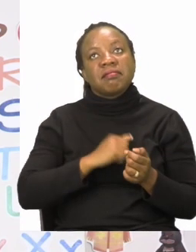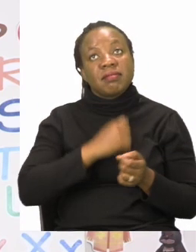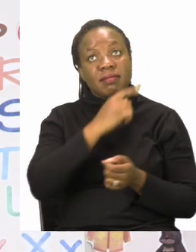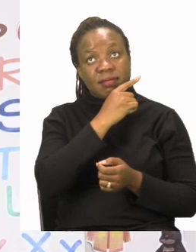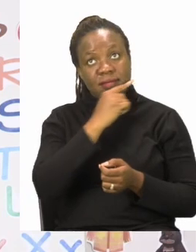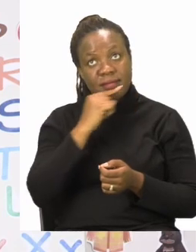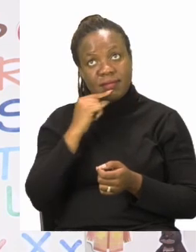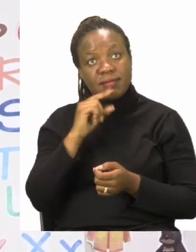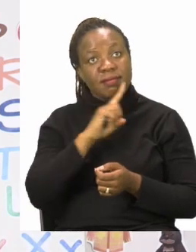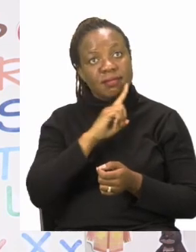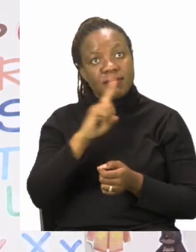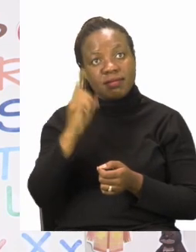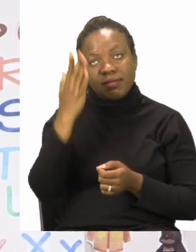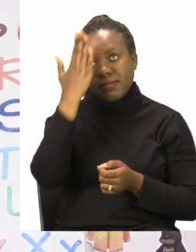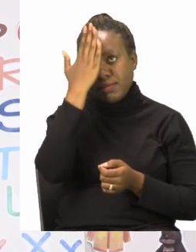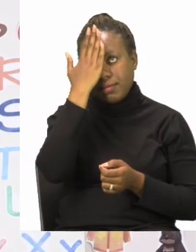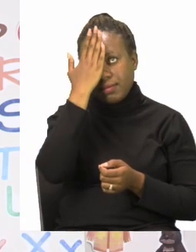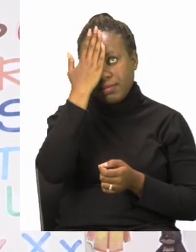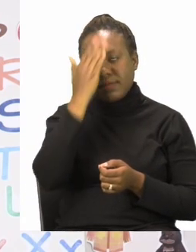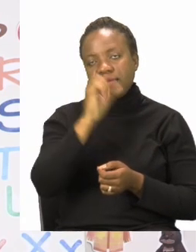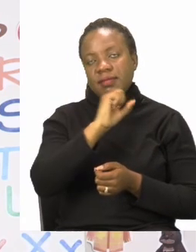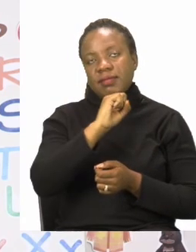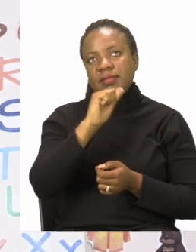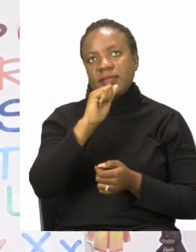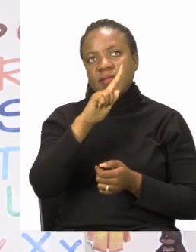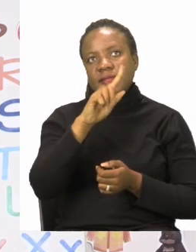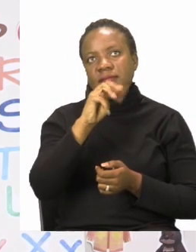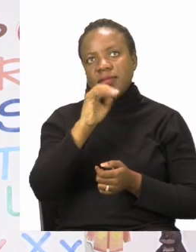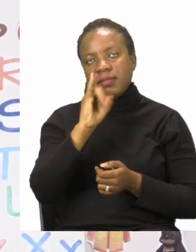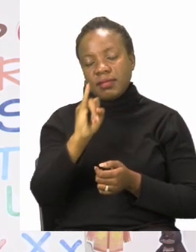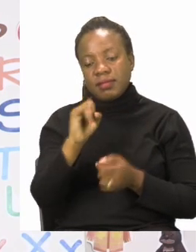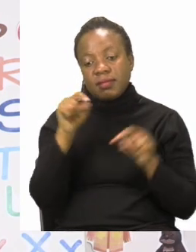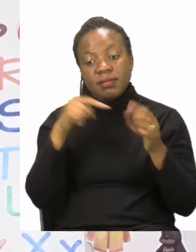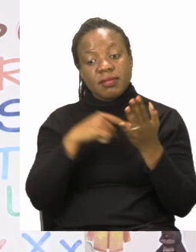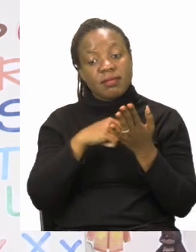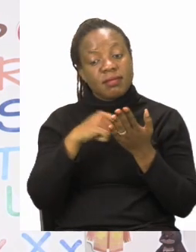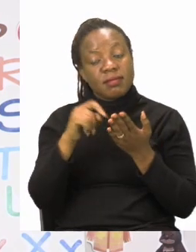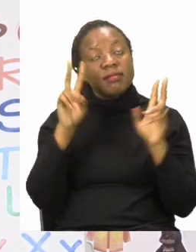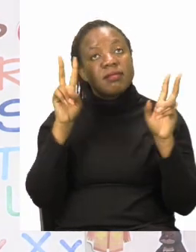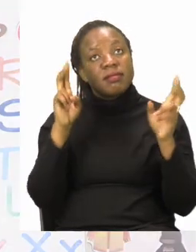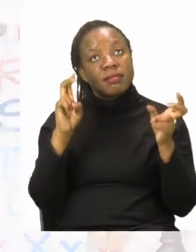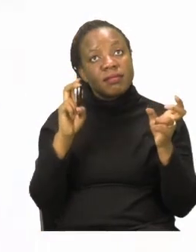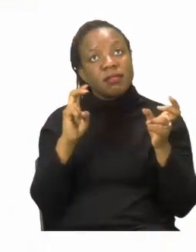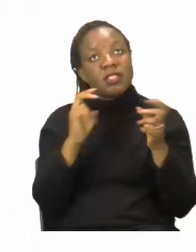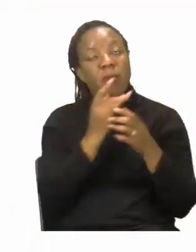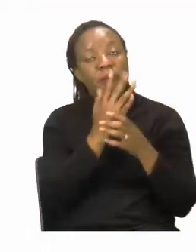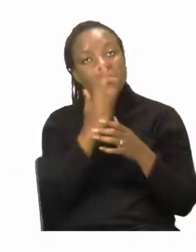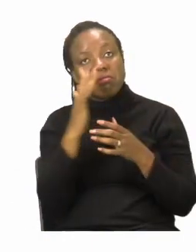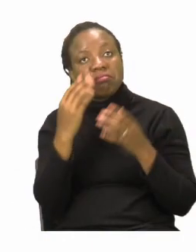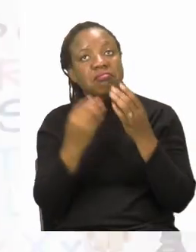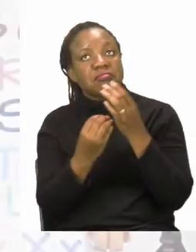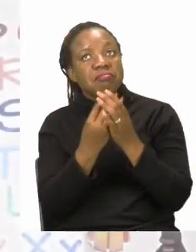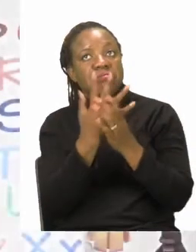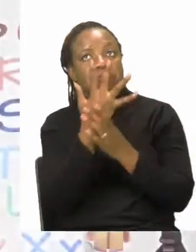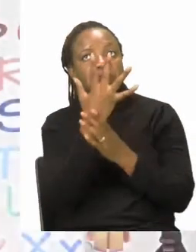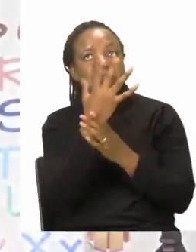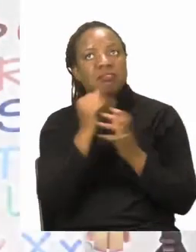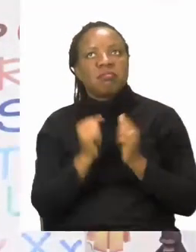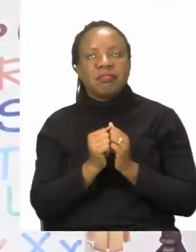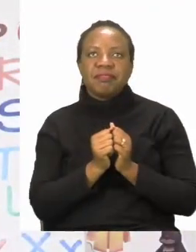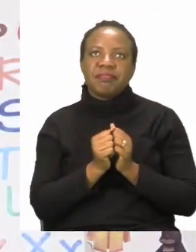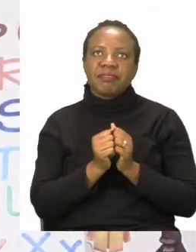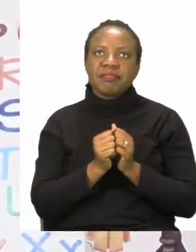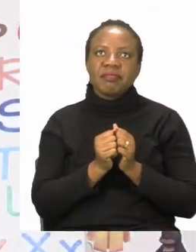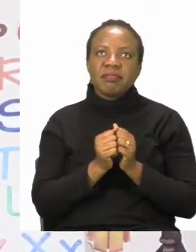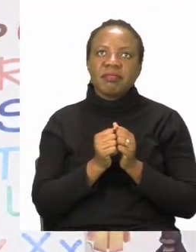our theme for this week is plants and growth. Now, before